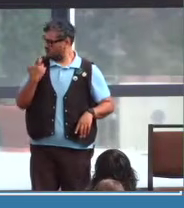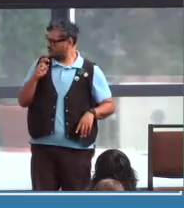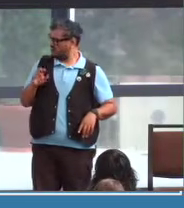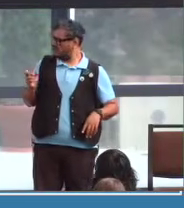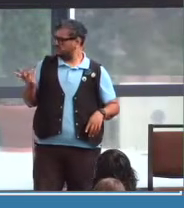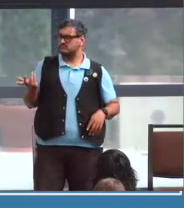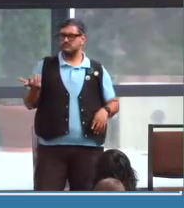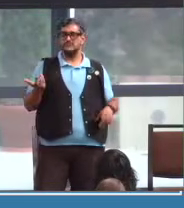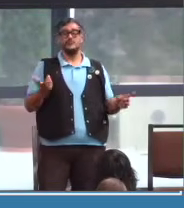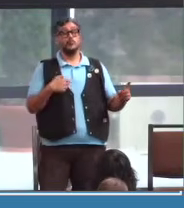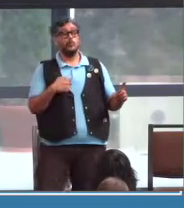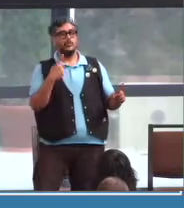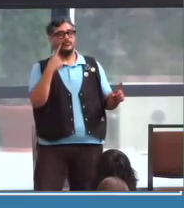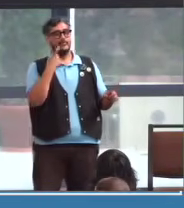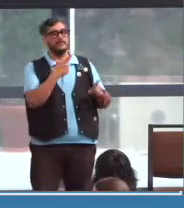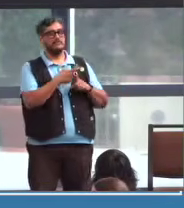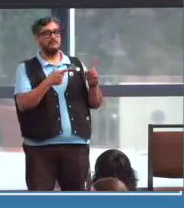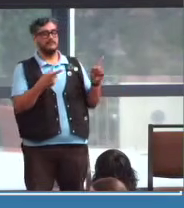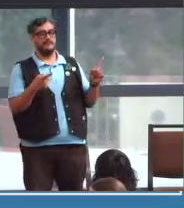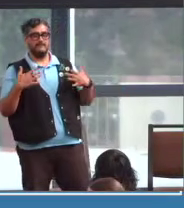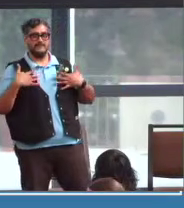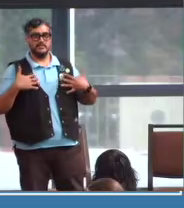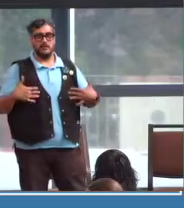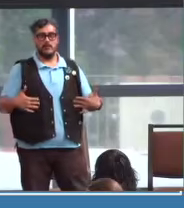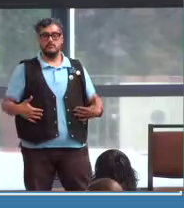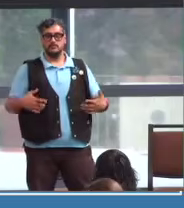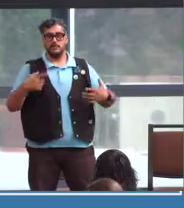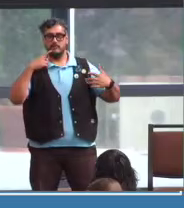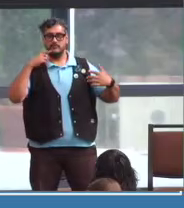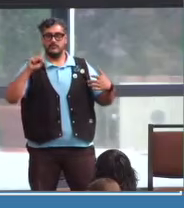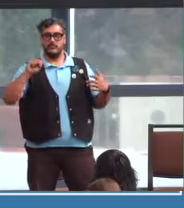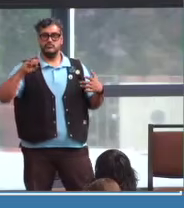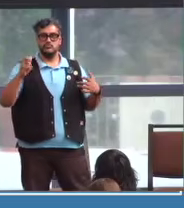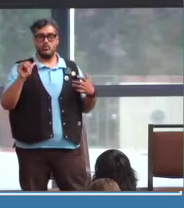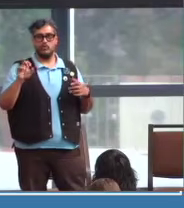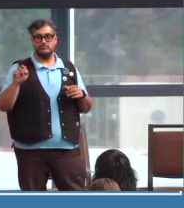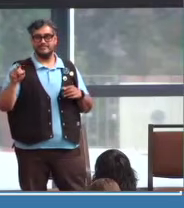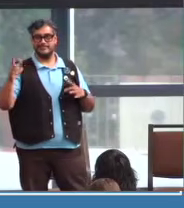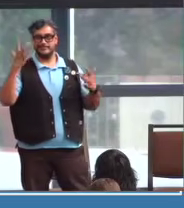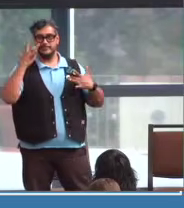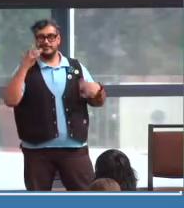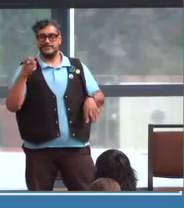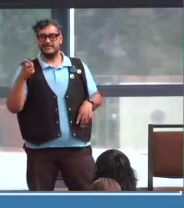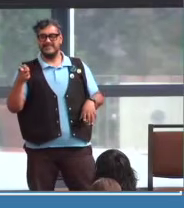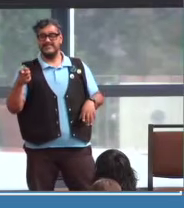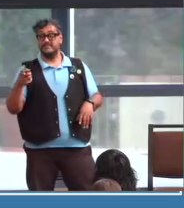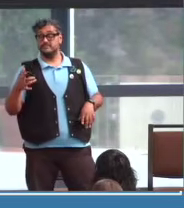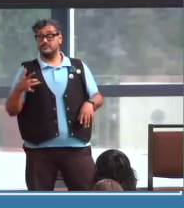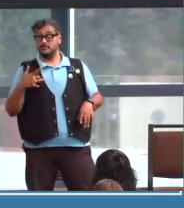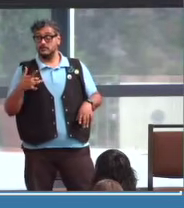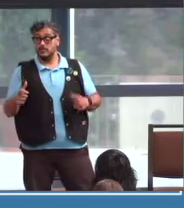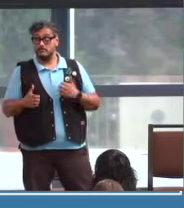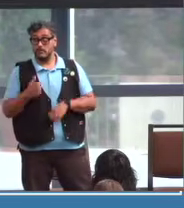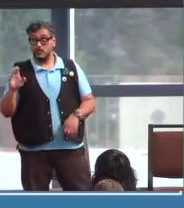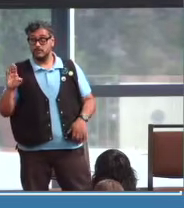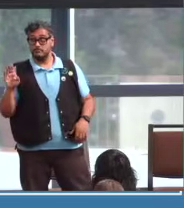We think from the pathophysiology of Sjogren's disease, which is predominantly B cell,